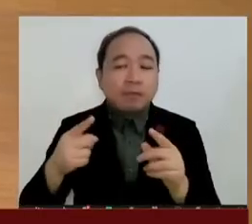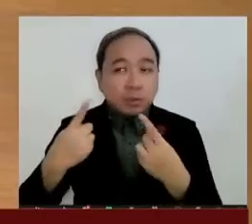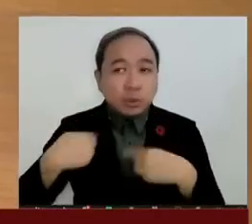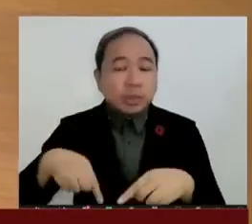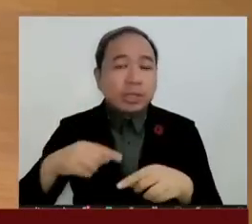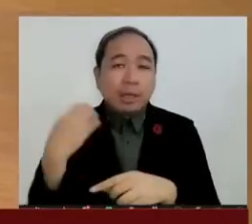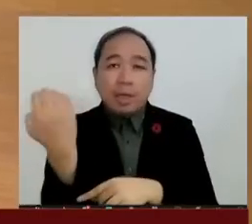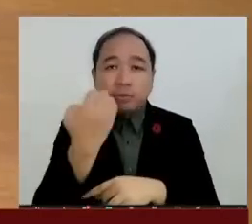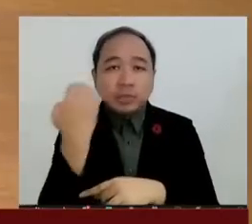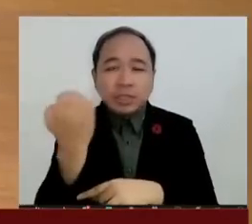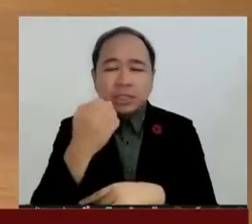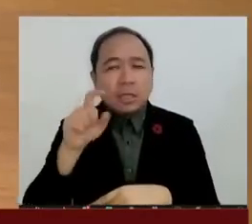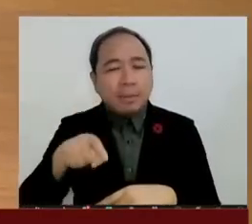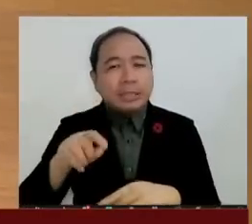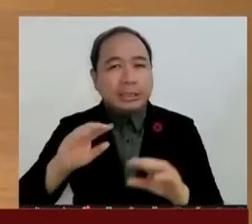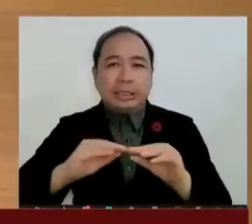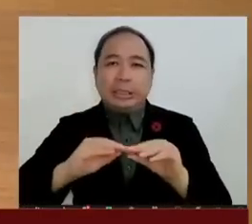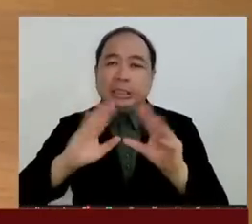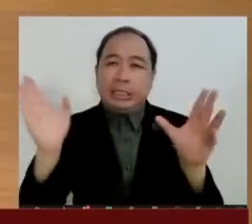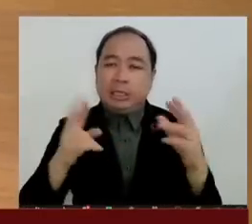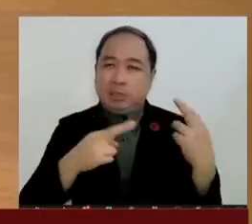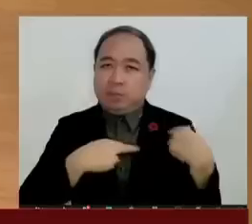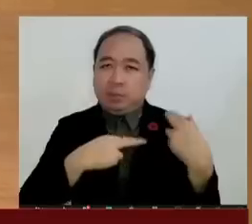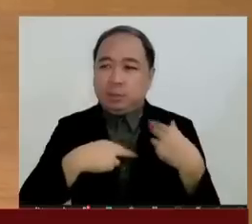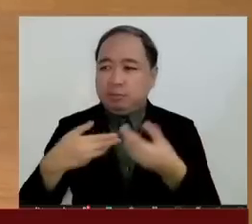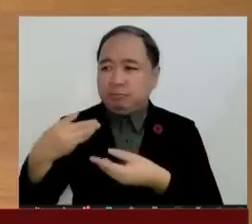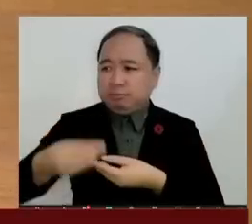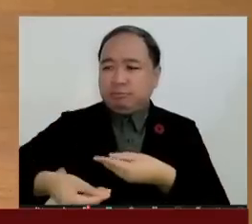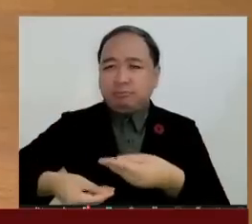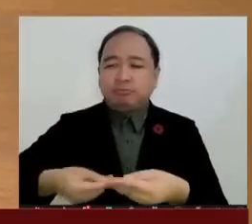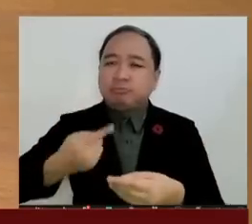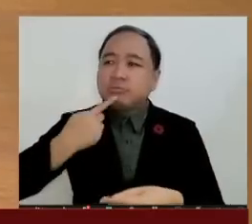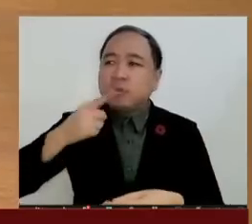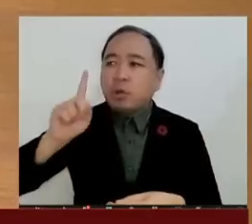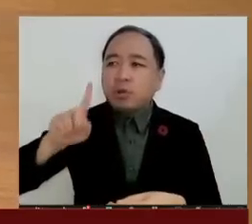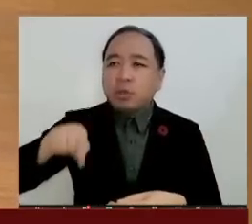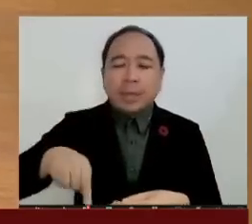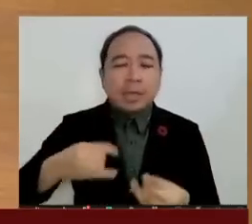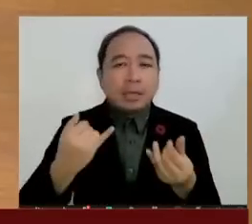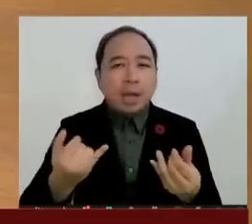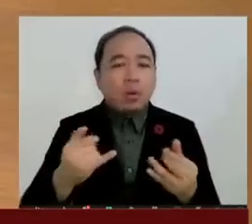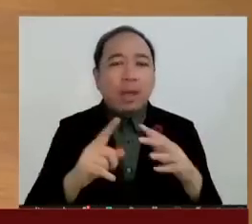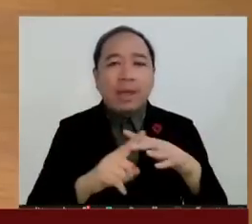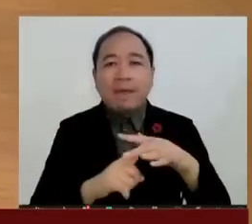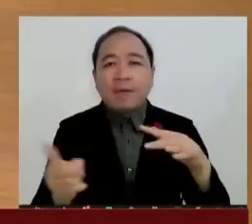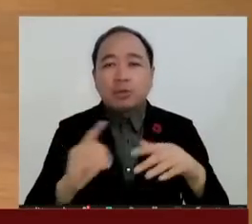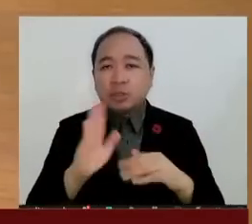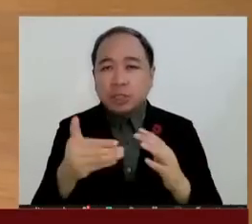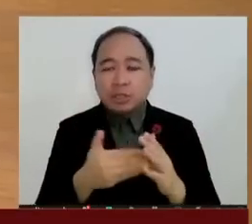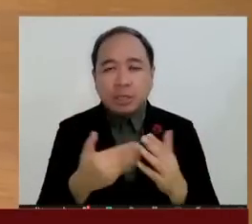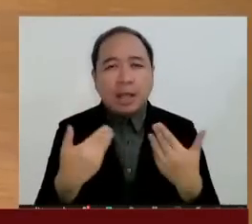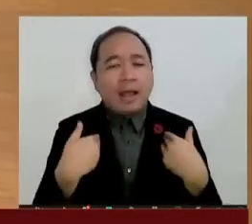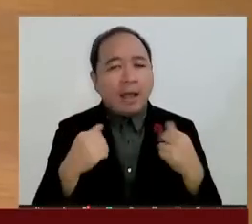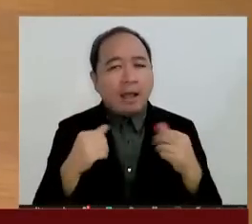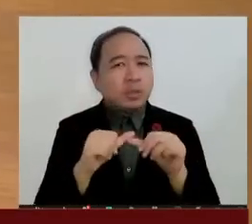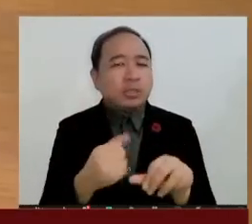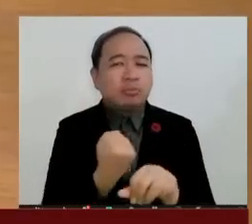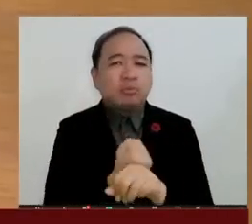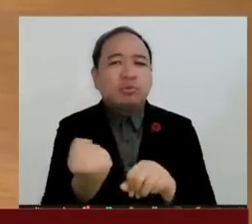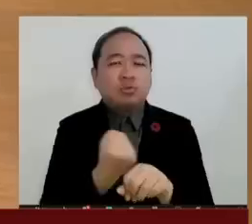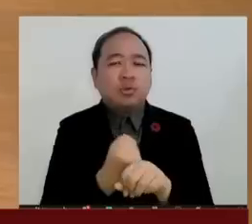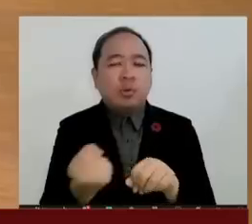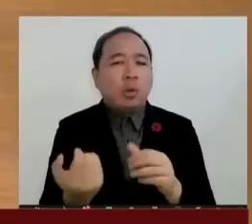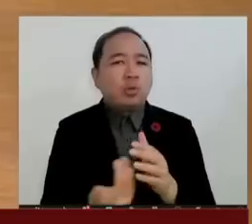of command. Our evacuation centers are being upgraded to withstand the greater forces of the new normal of extreme